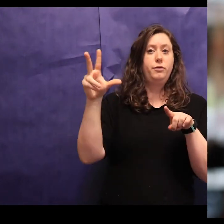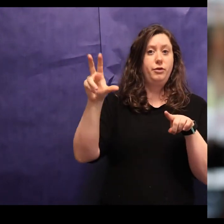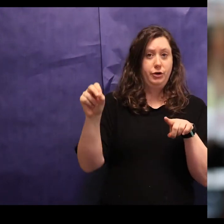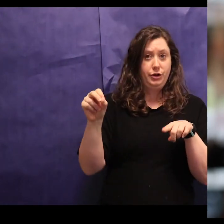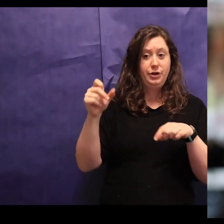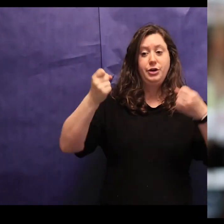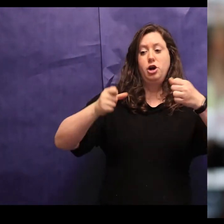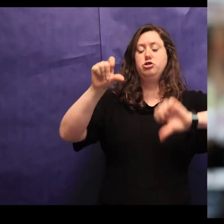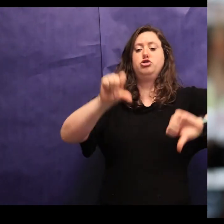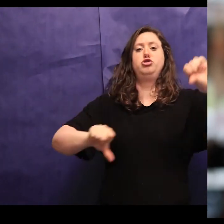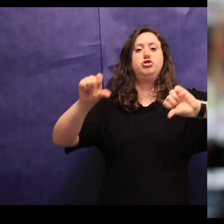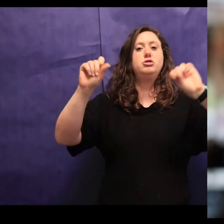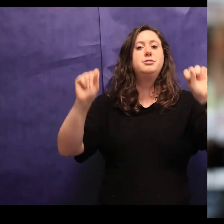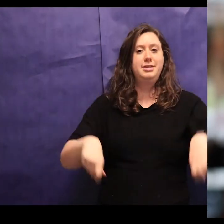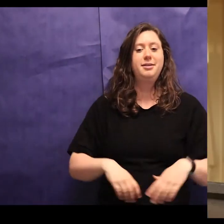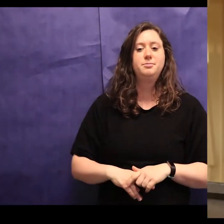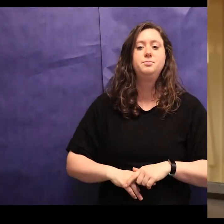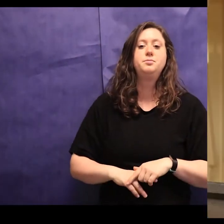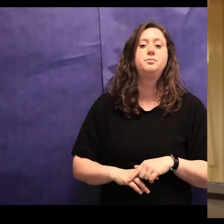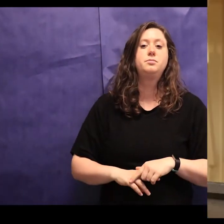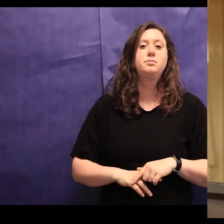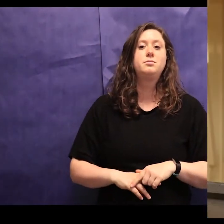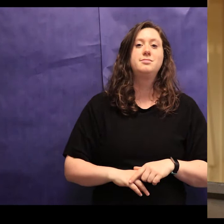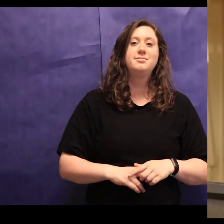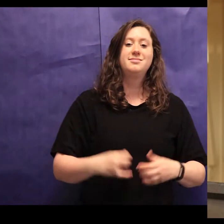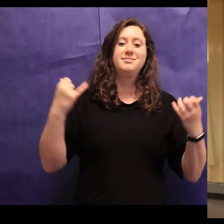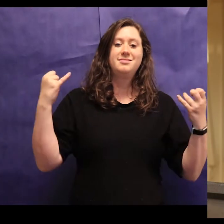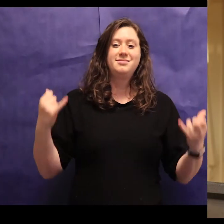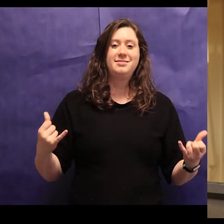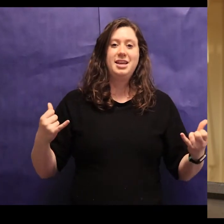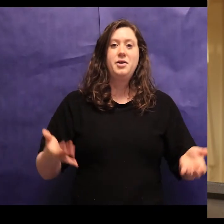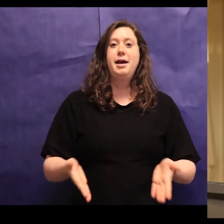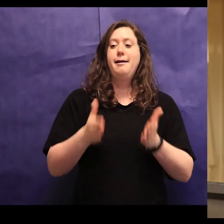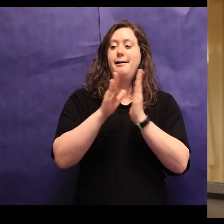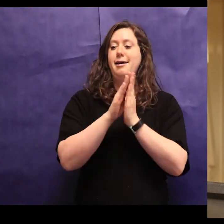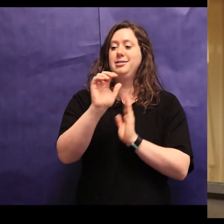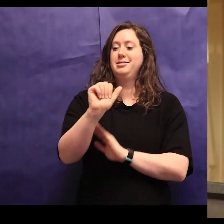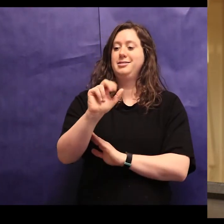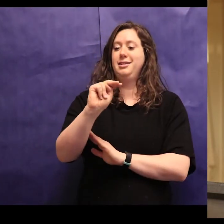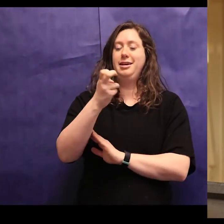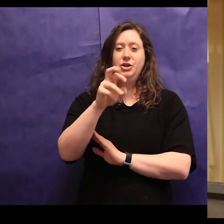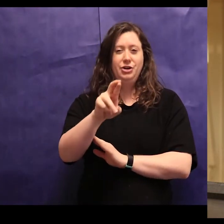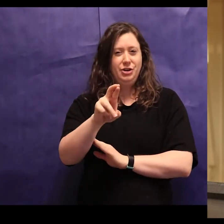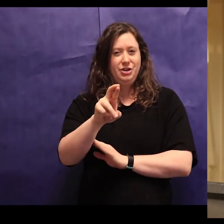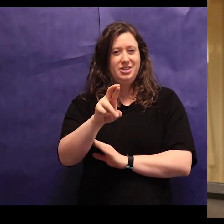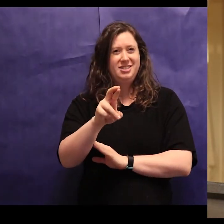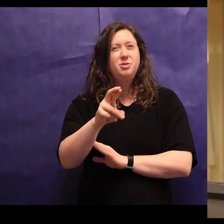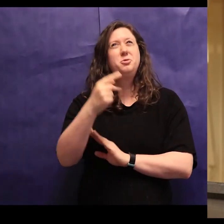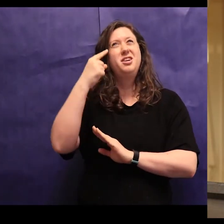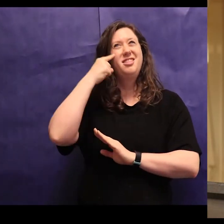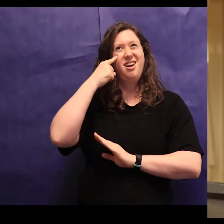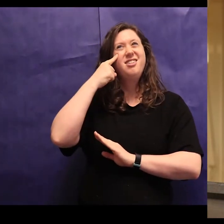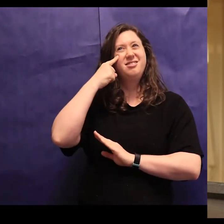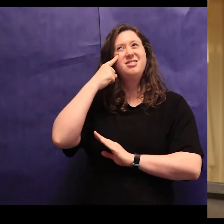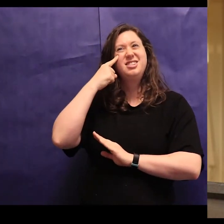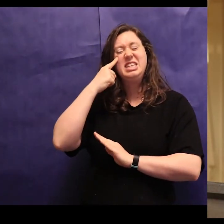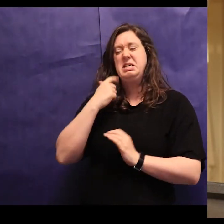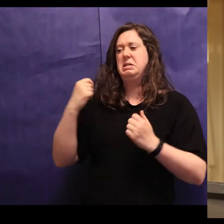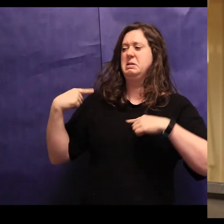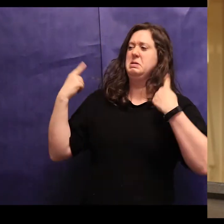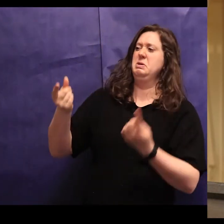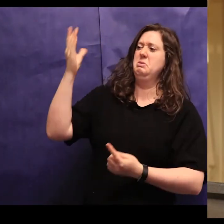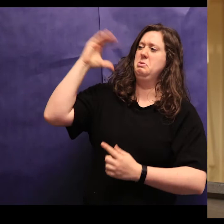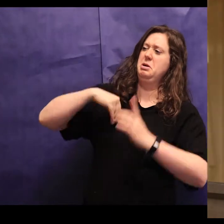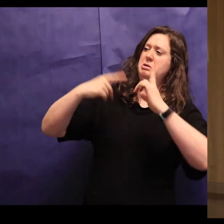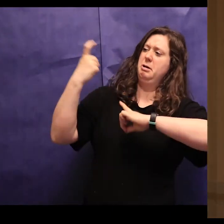to 12.30pm to get your car washed. Now it's time for asking anchor for this one. We thought we'd address some of the weird questions